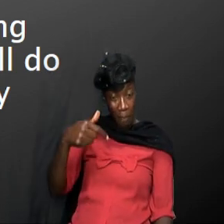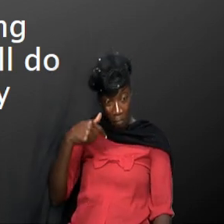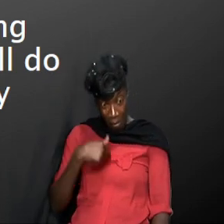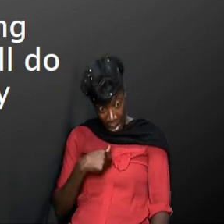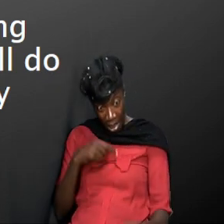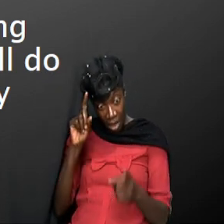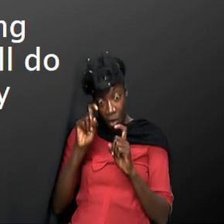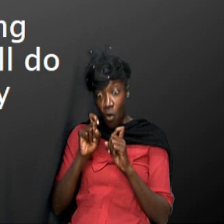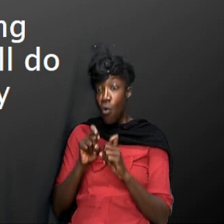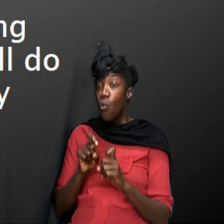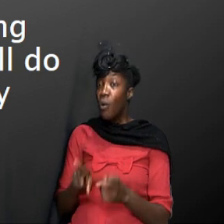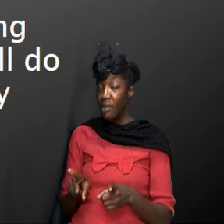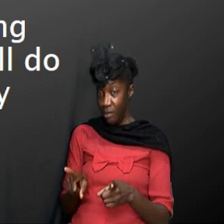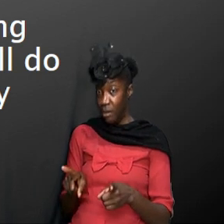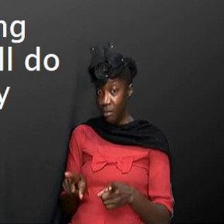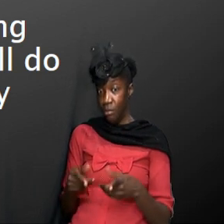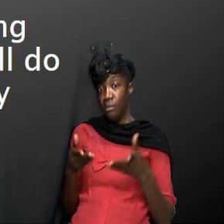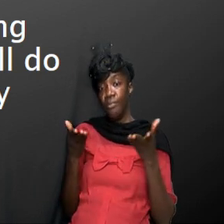Brethren,